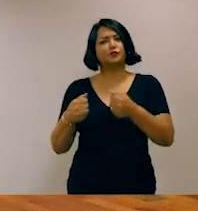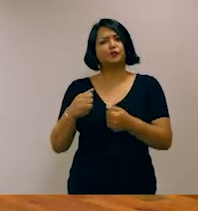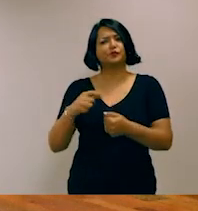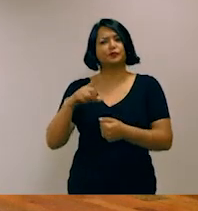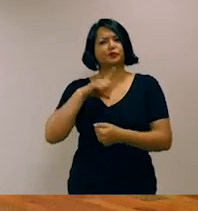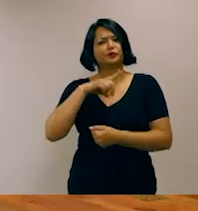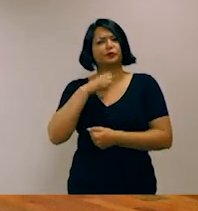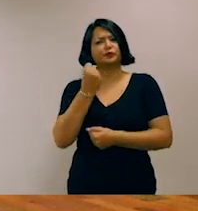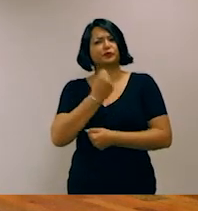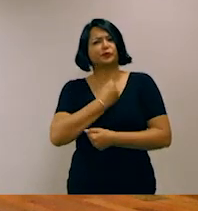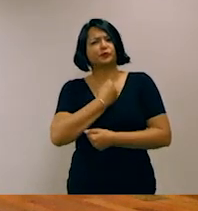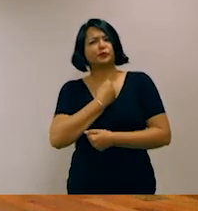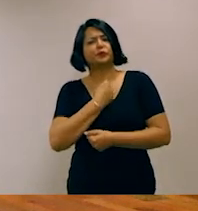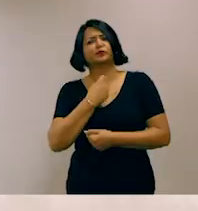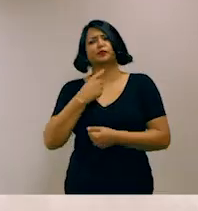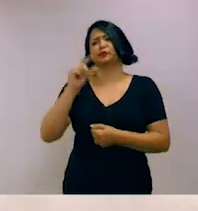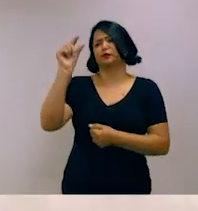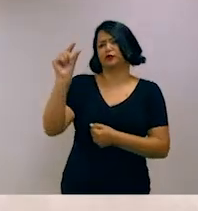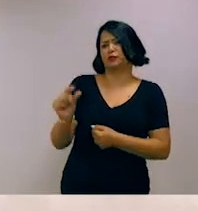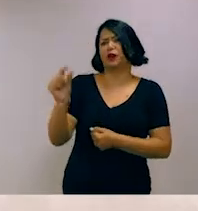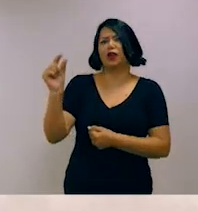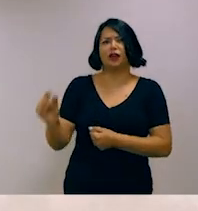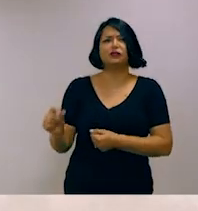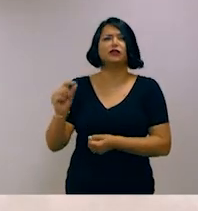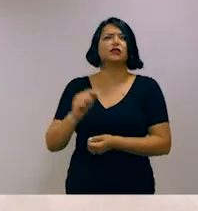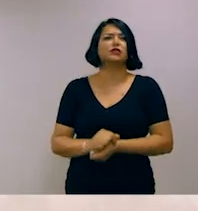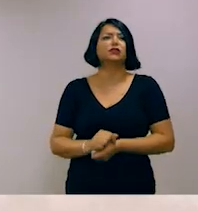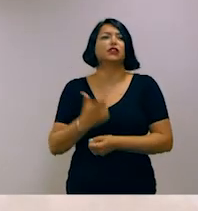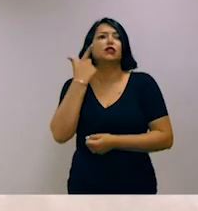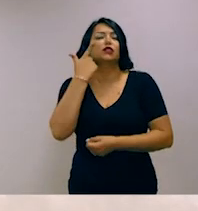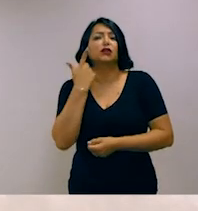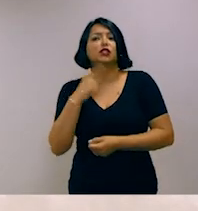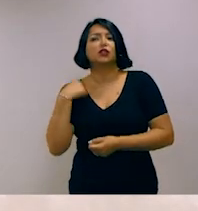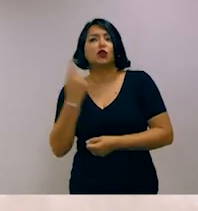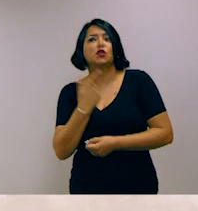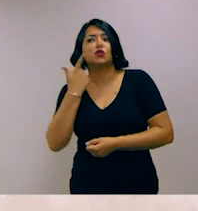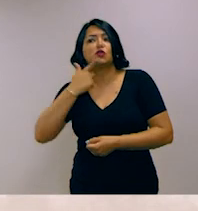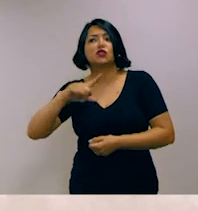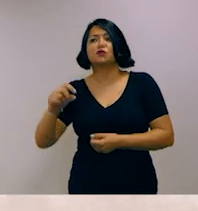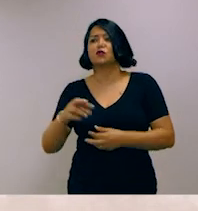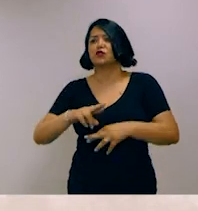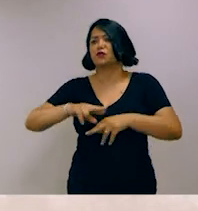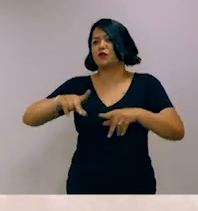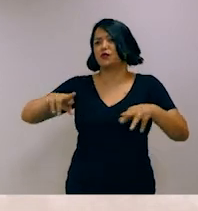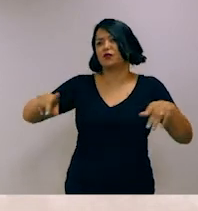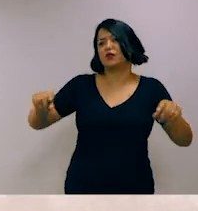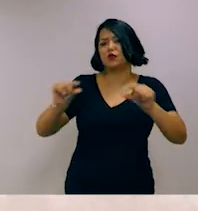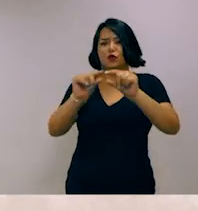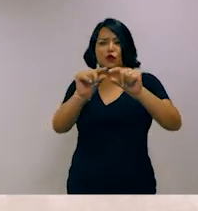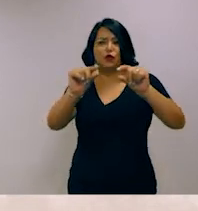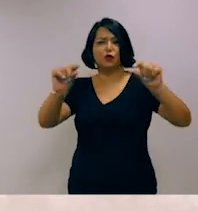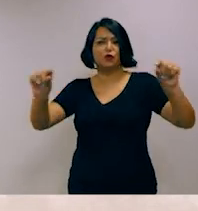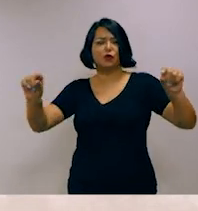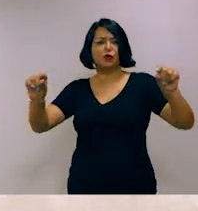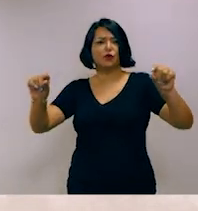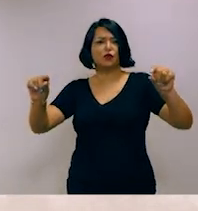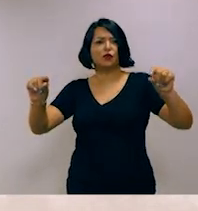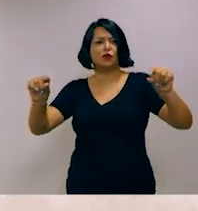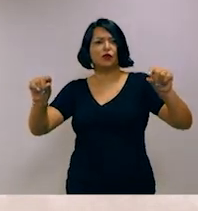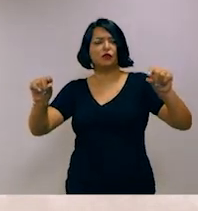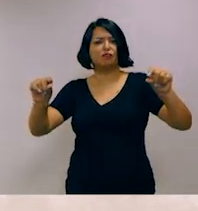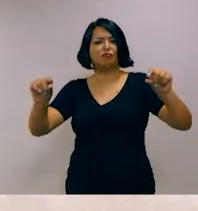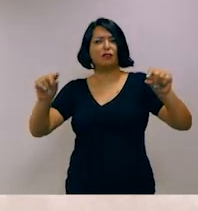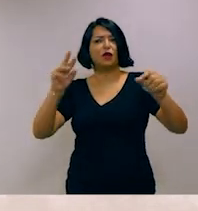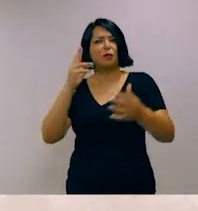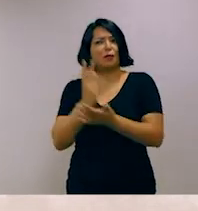2788025. So you have a product that is complex. It involves numbers and words.